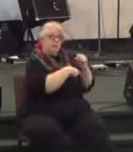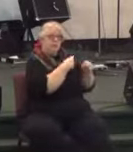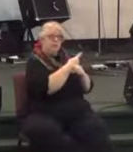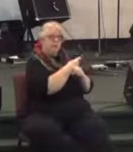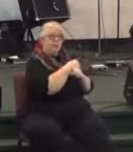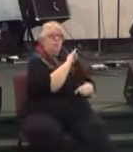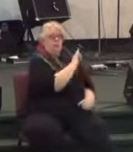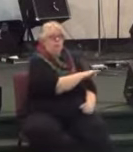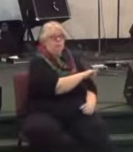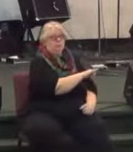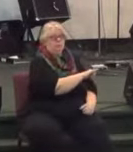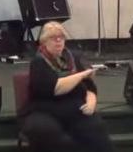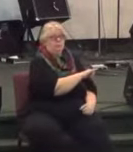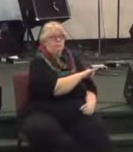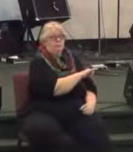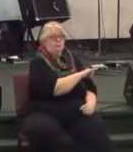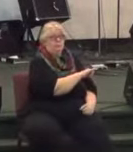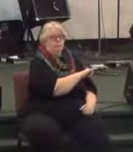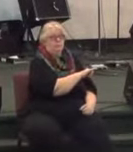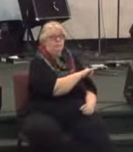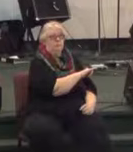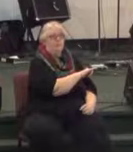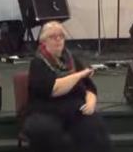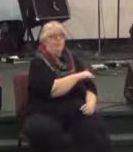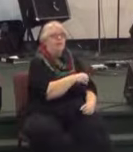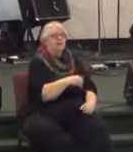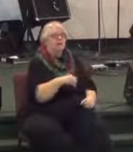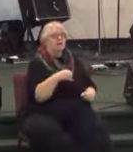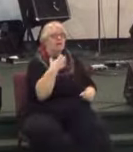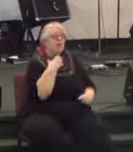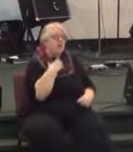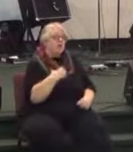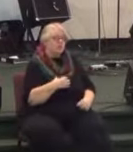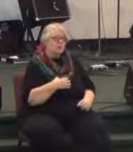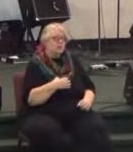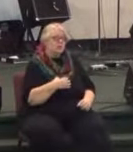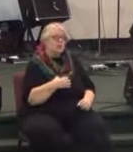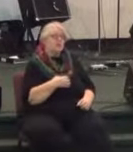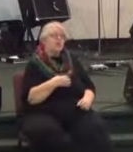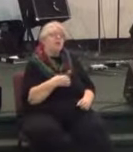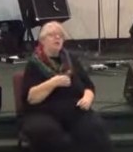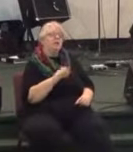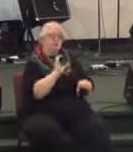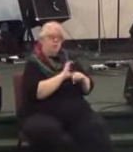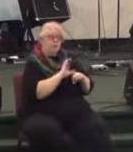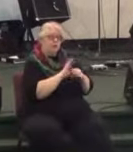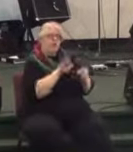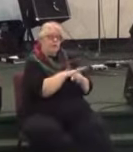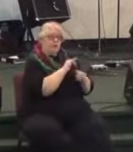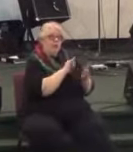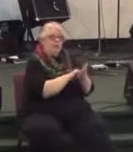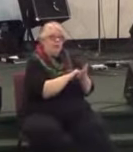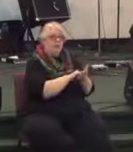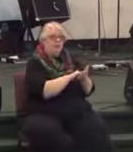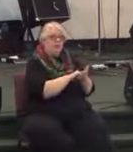a famine, and the church meets the need. And how cool is that? We talked about how government would be out